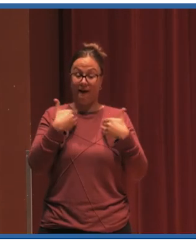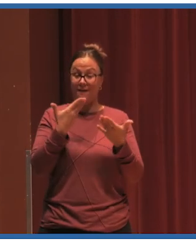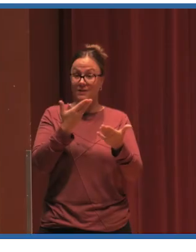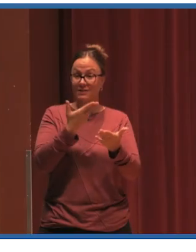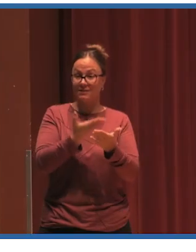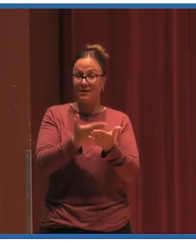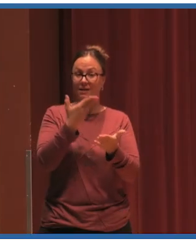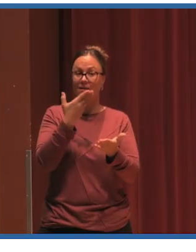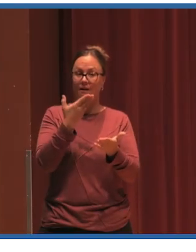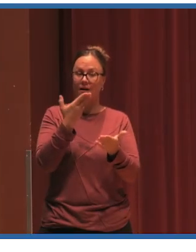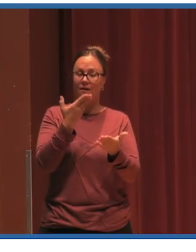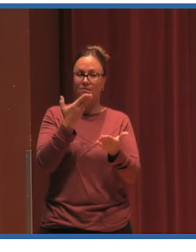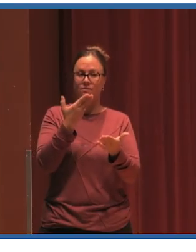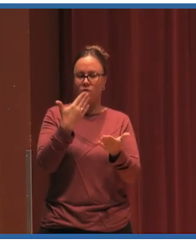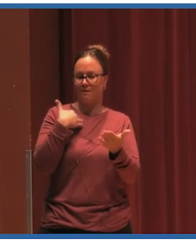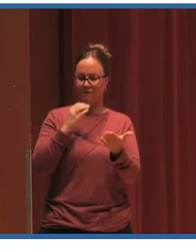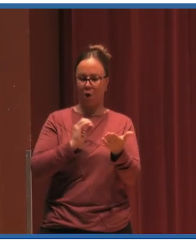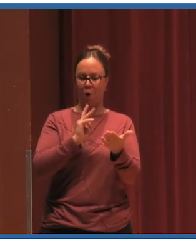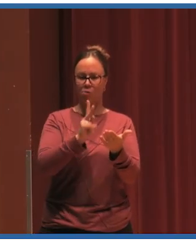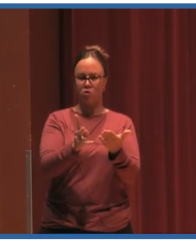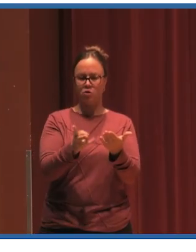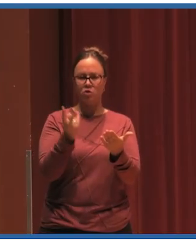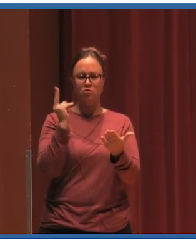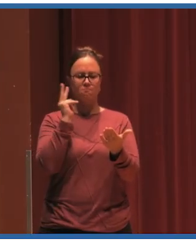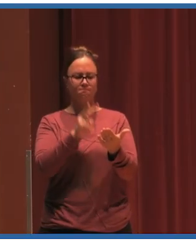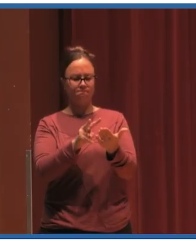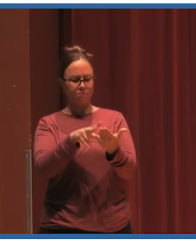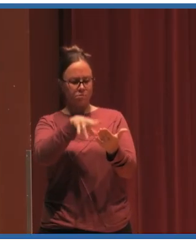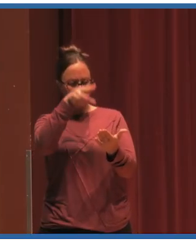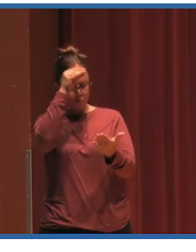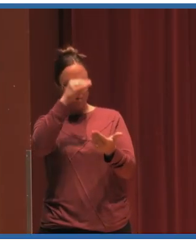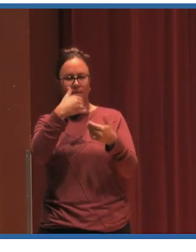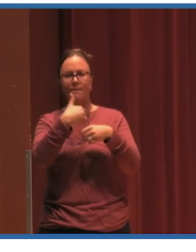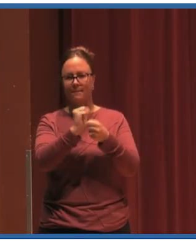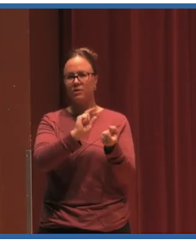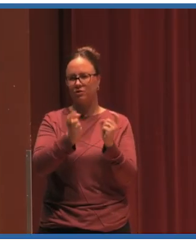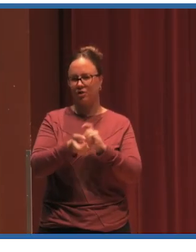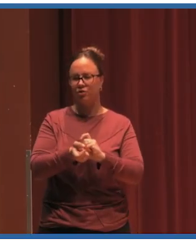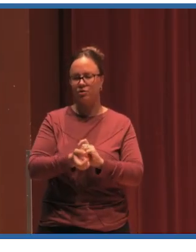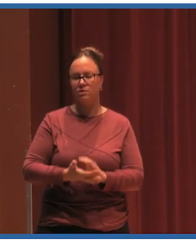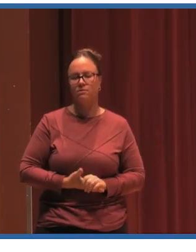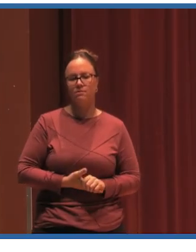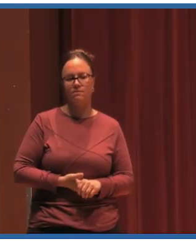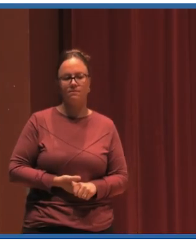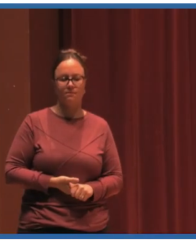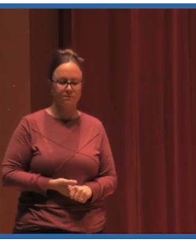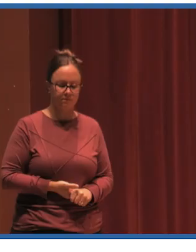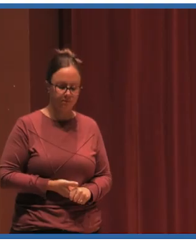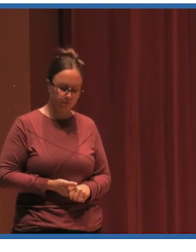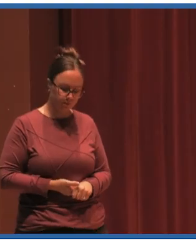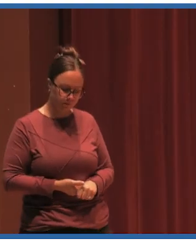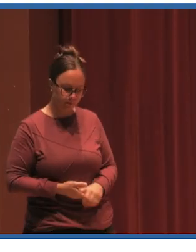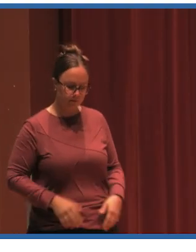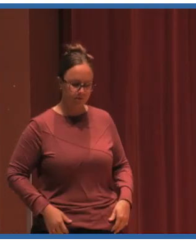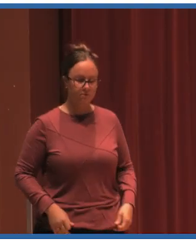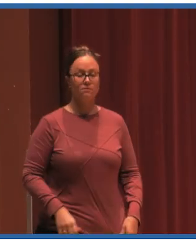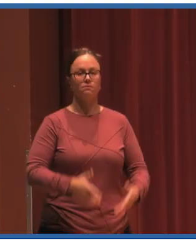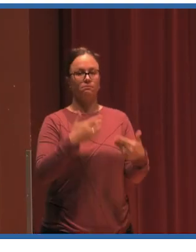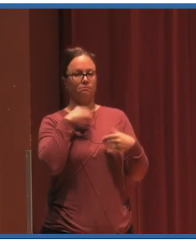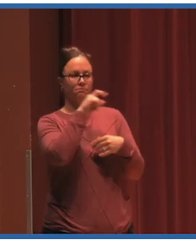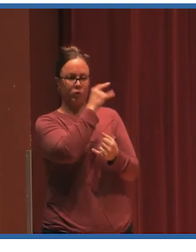collective understanding, we have the opportunity to make changes. So I am going to ask one final